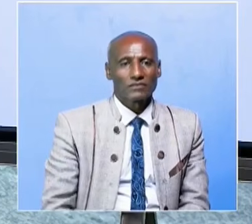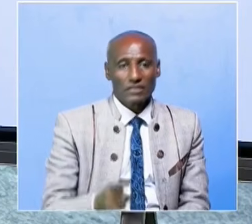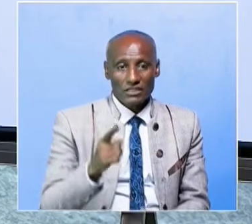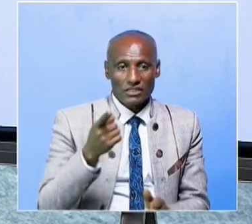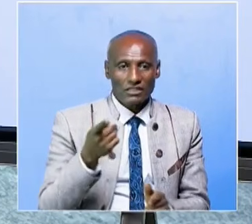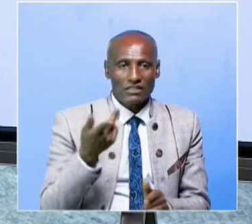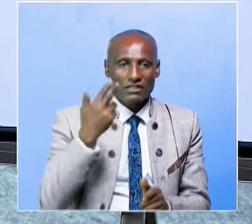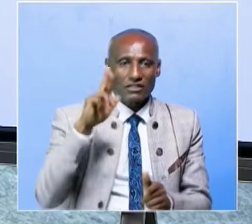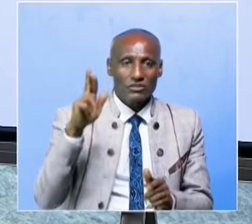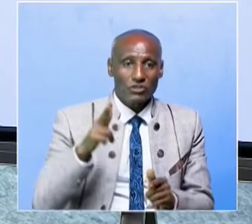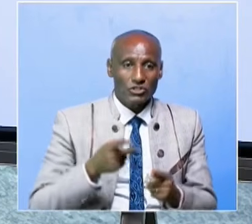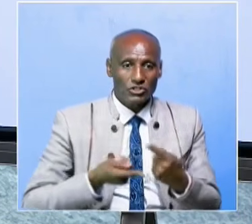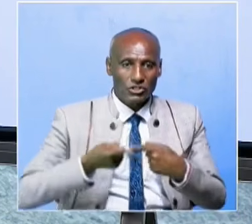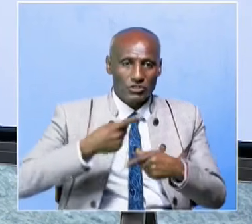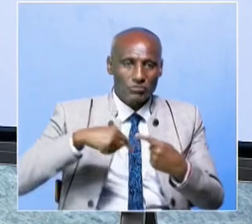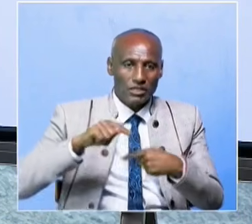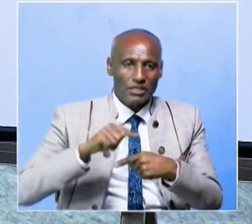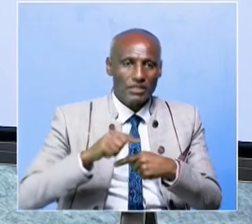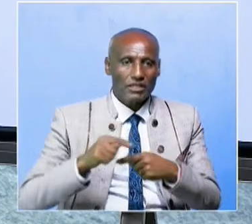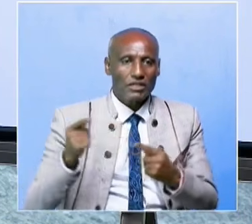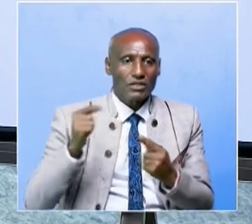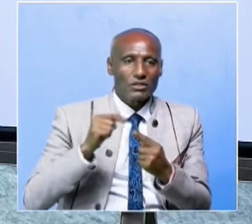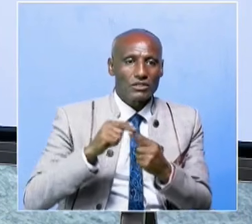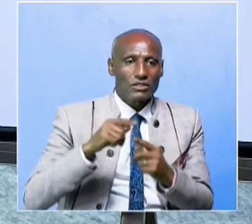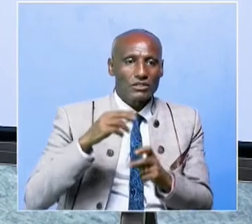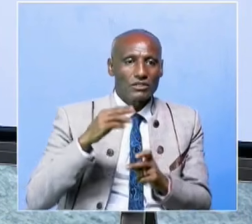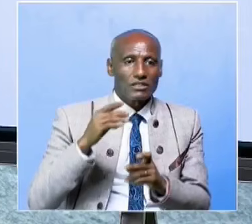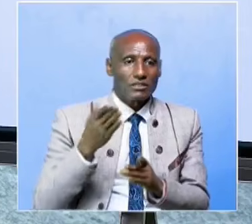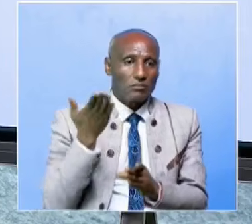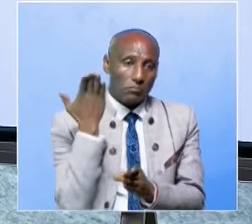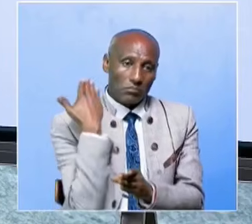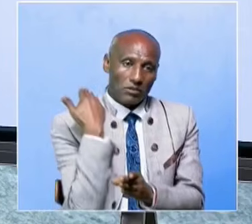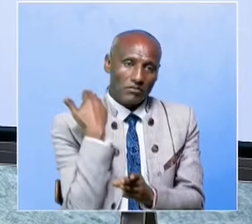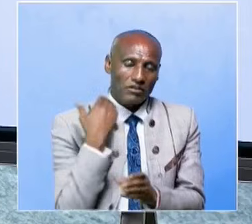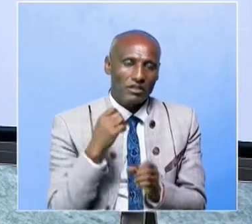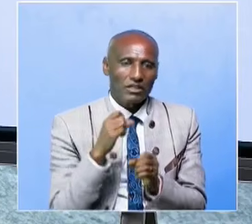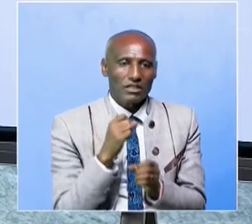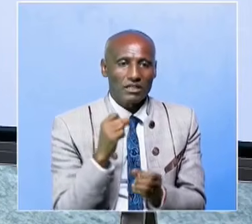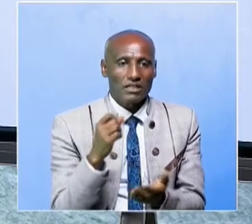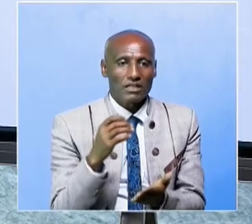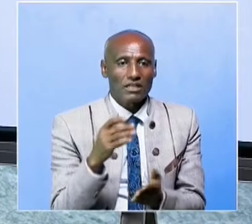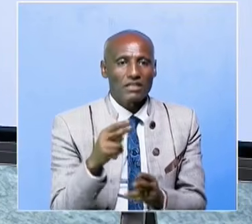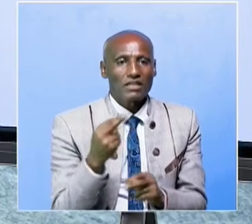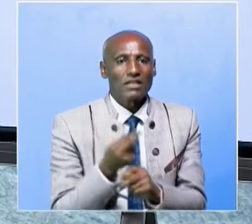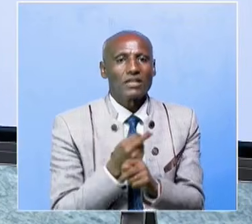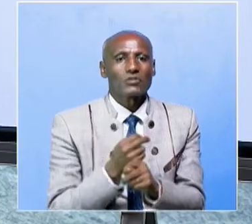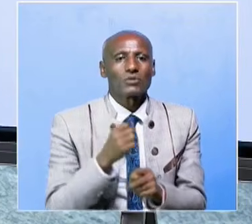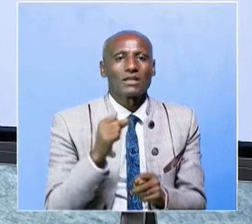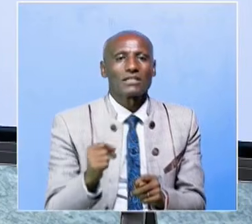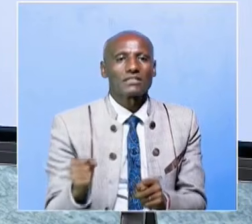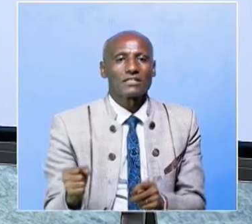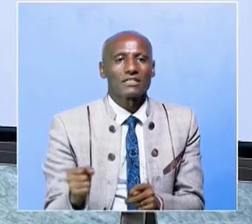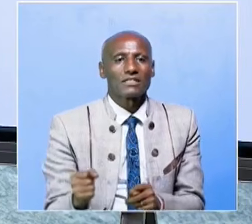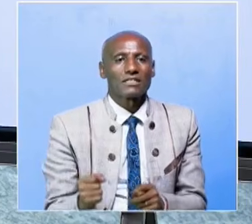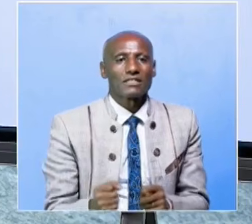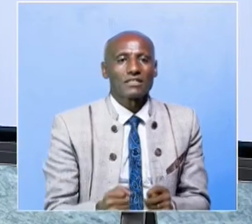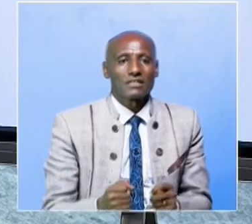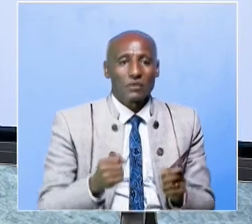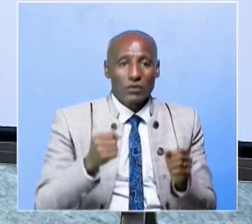bringing something very old to its former natural state, while enhance is